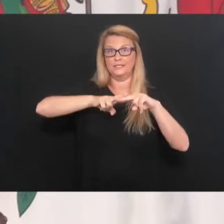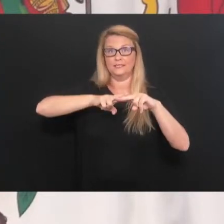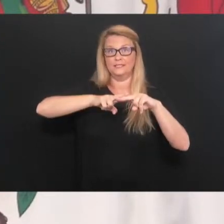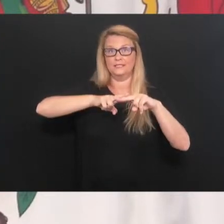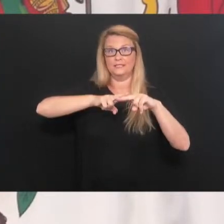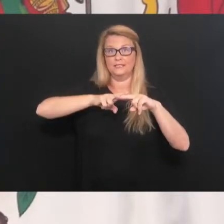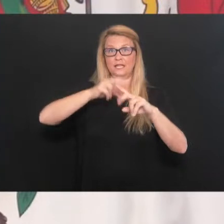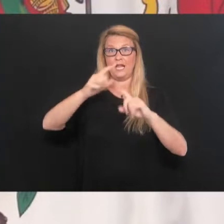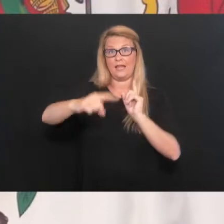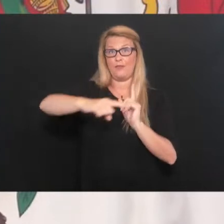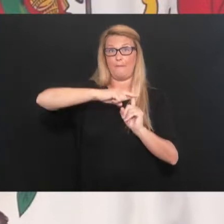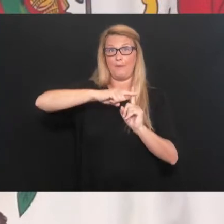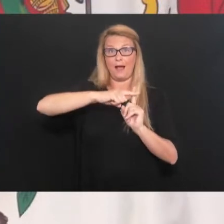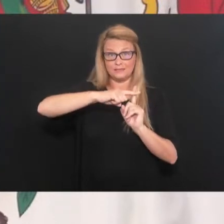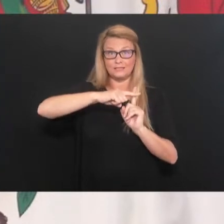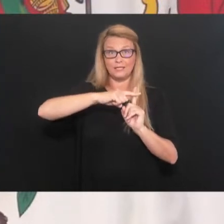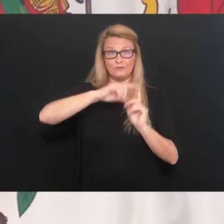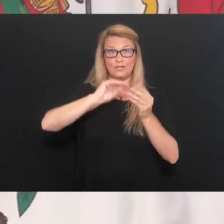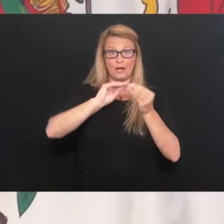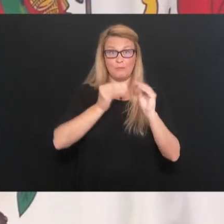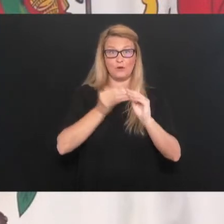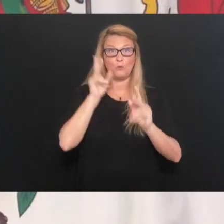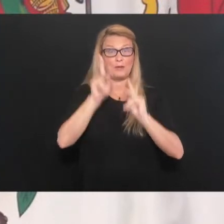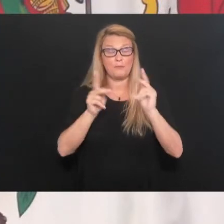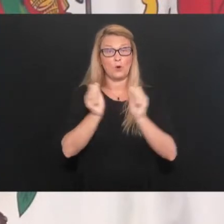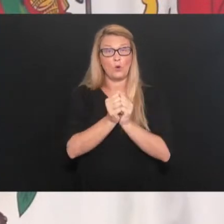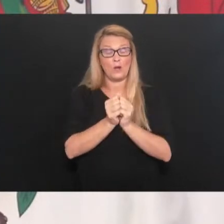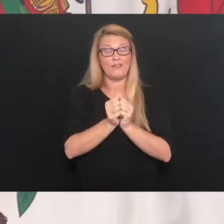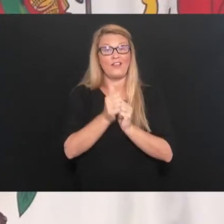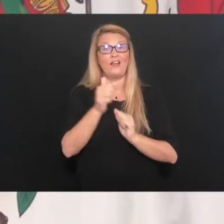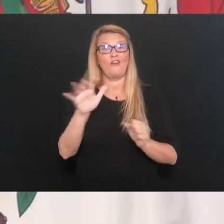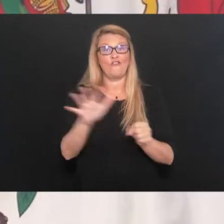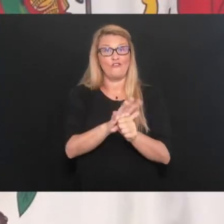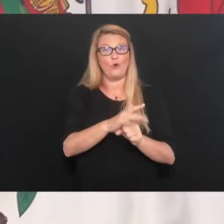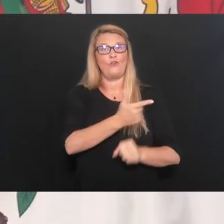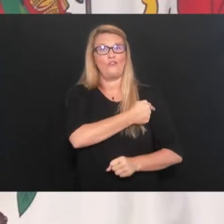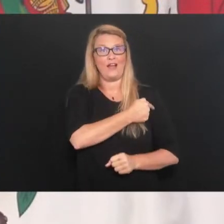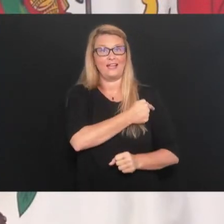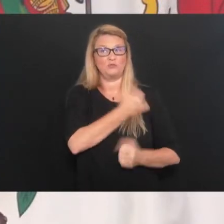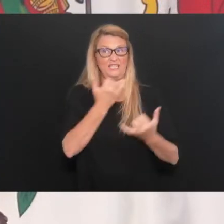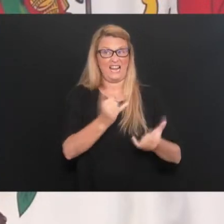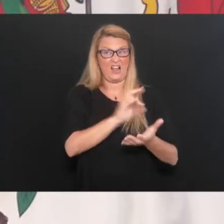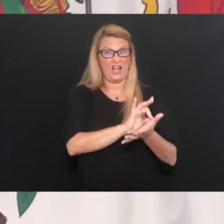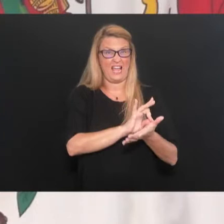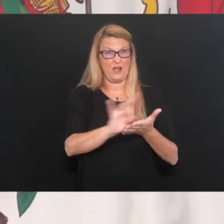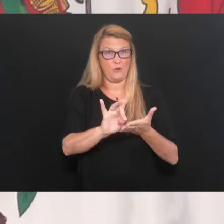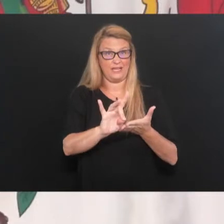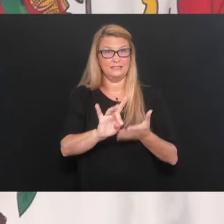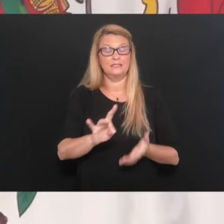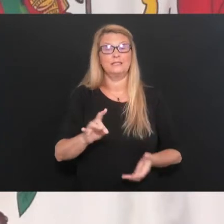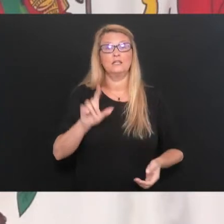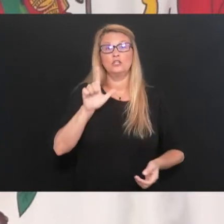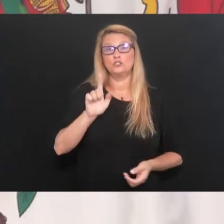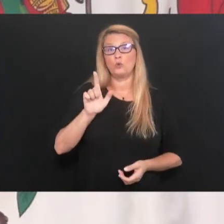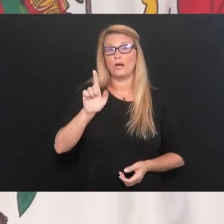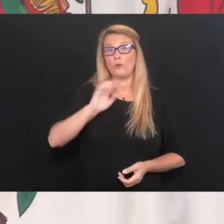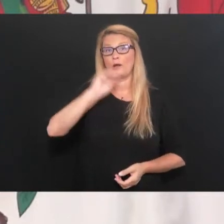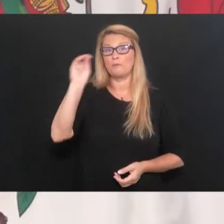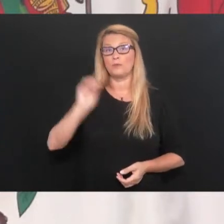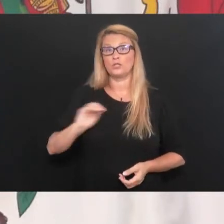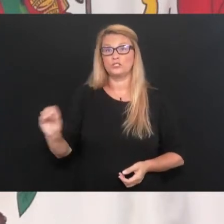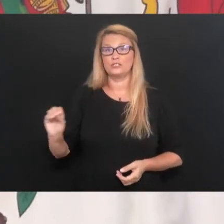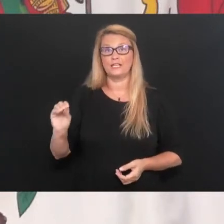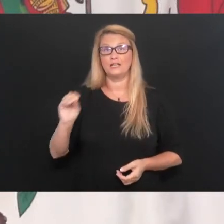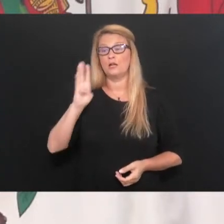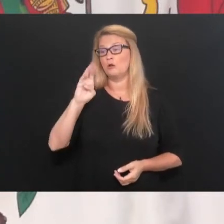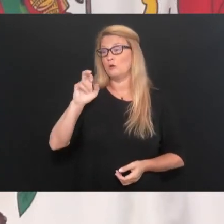the positive cases of people fully vaccinated over the last 8 weeks, a 21% increase in